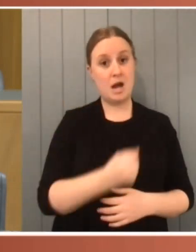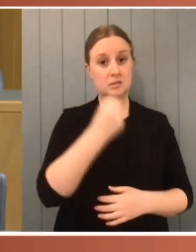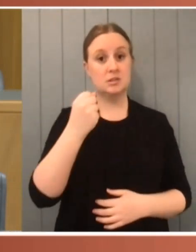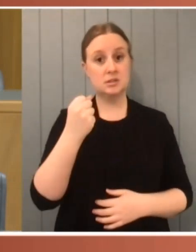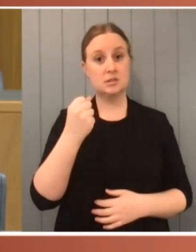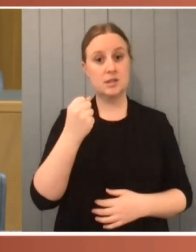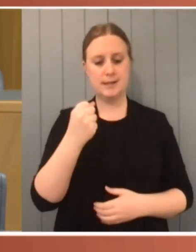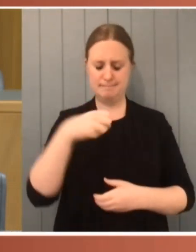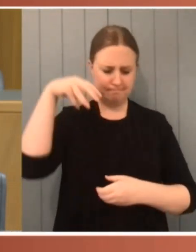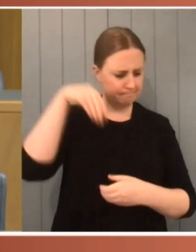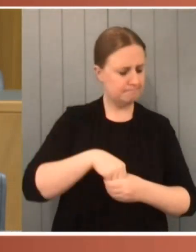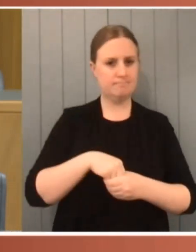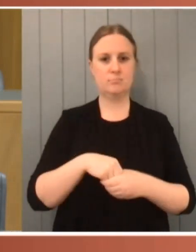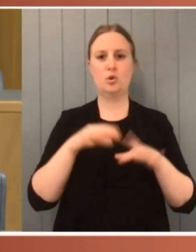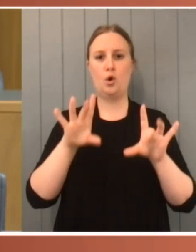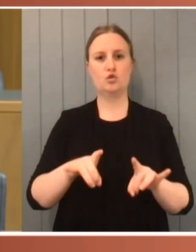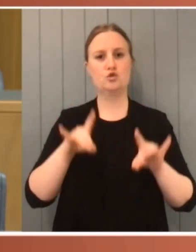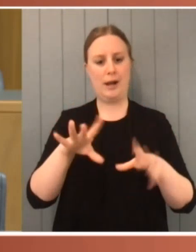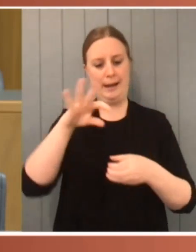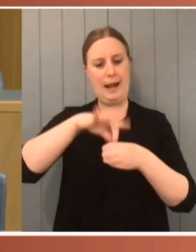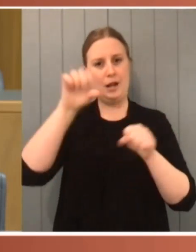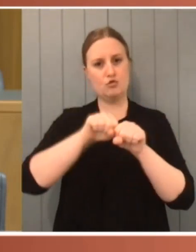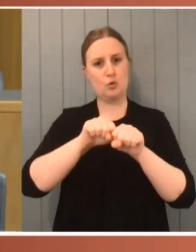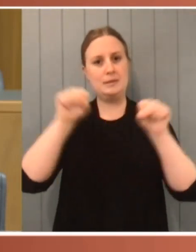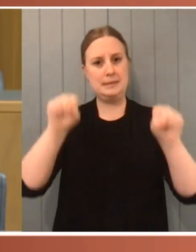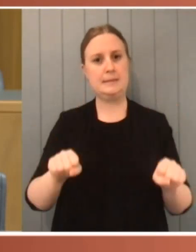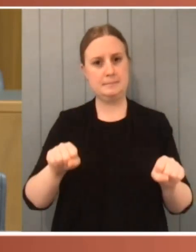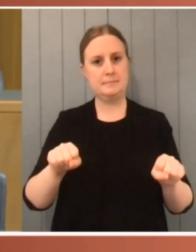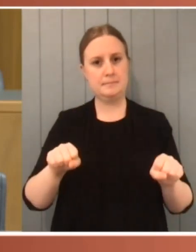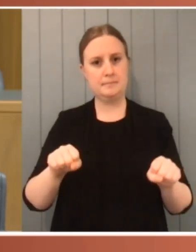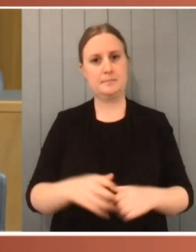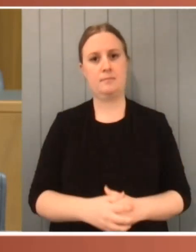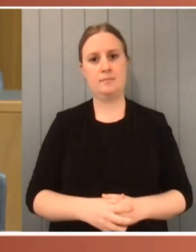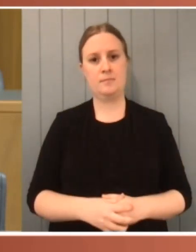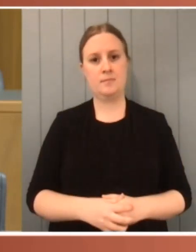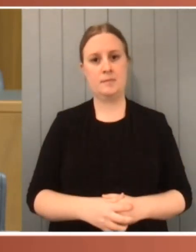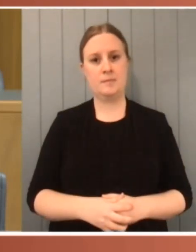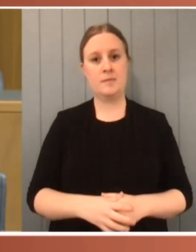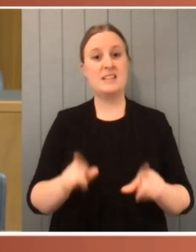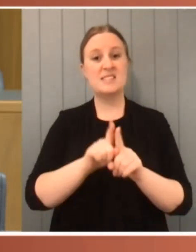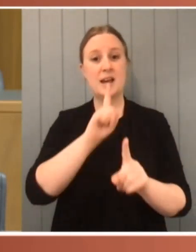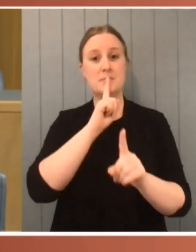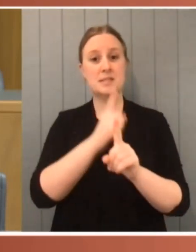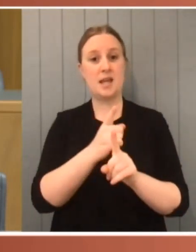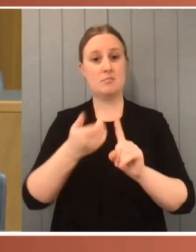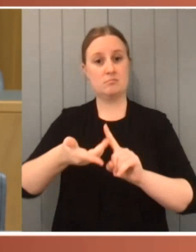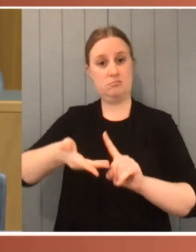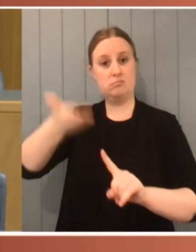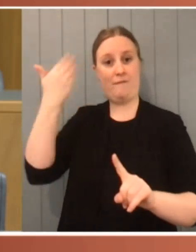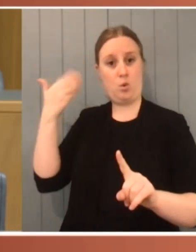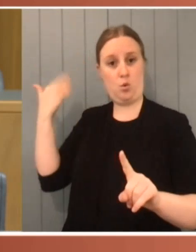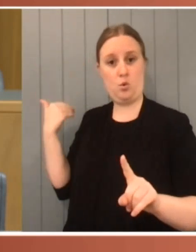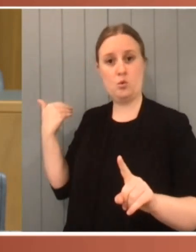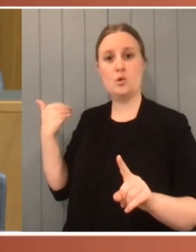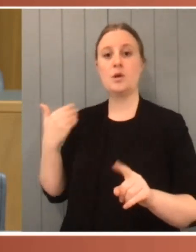the nation's electoral system, compulsory voting. As noted early on, compulsory voting has kept voter turnout